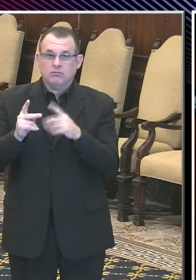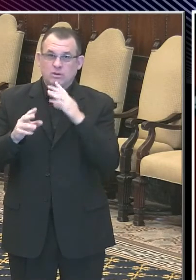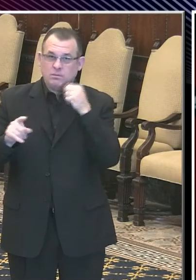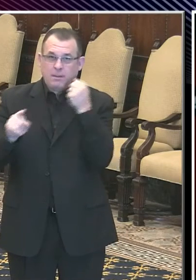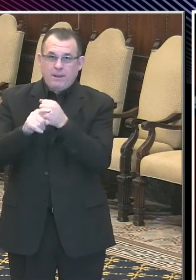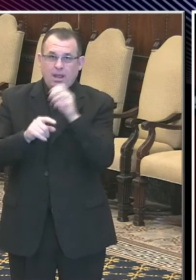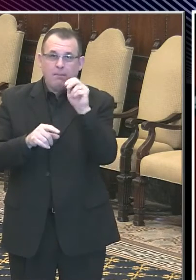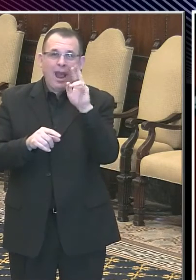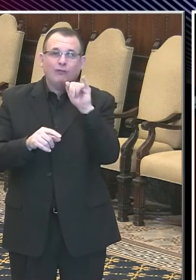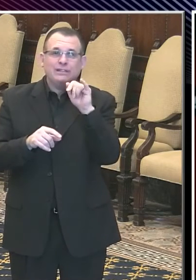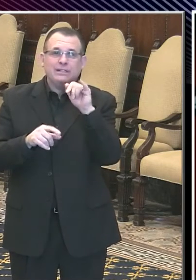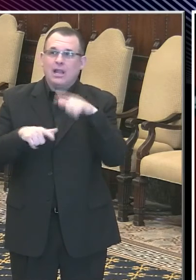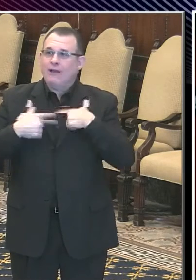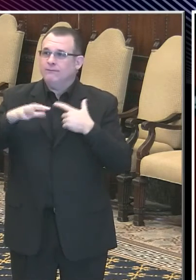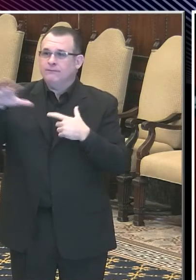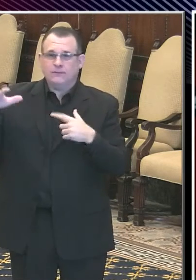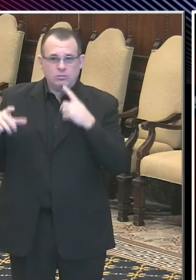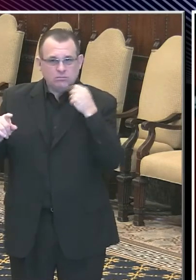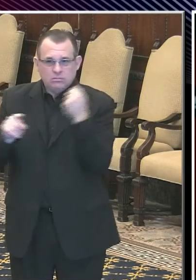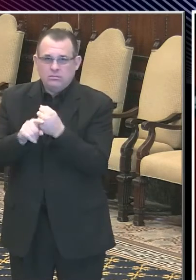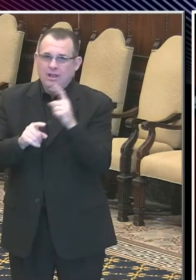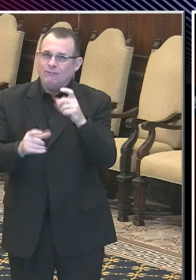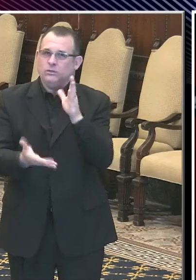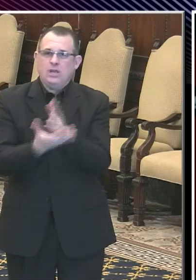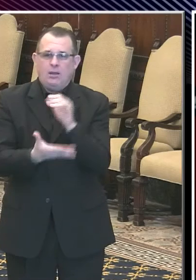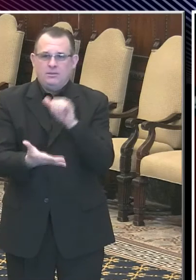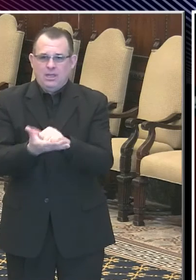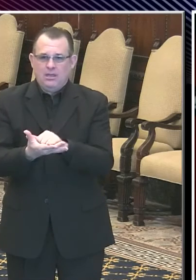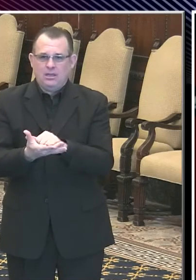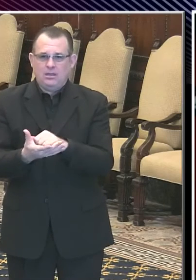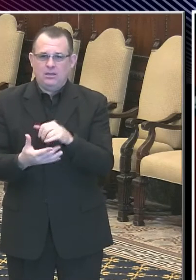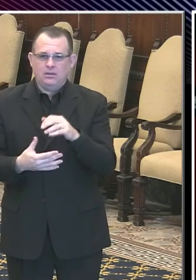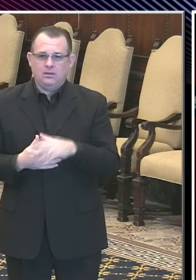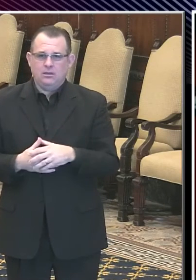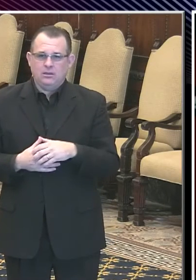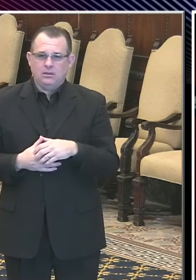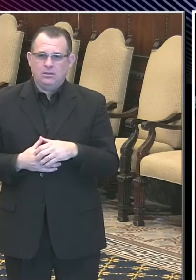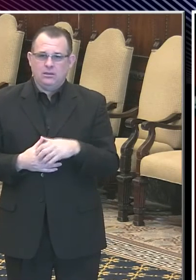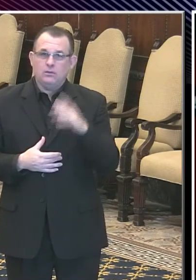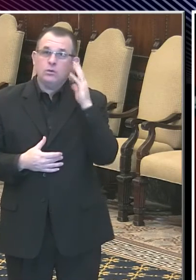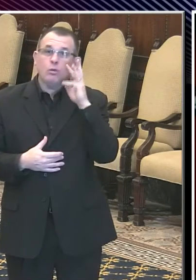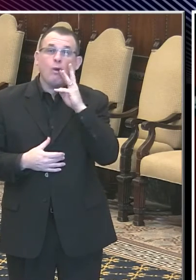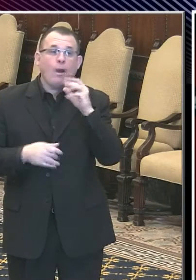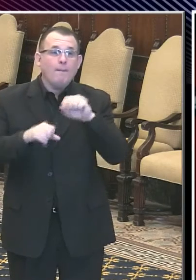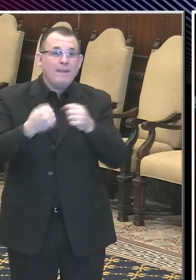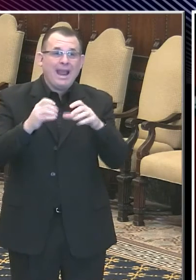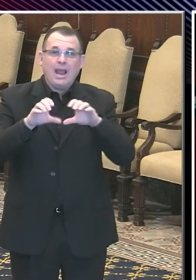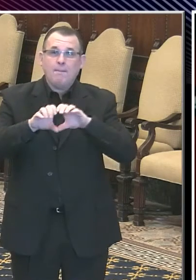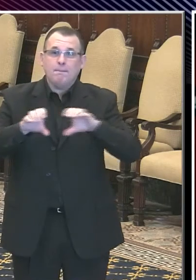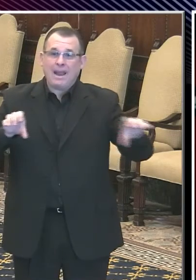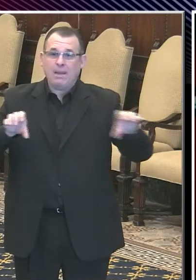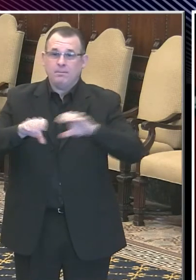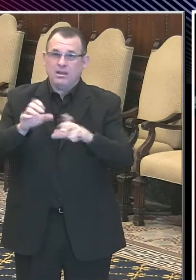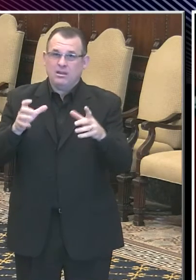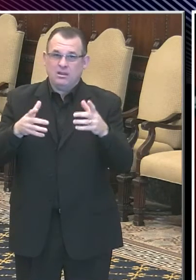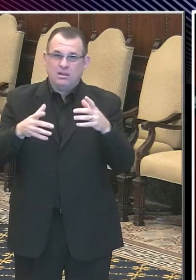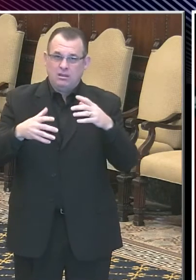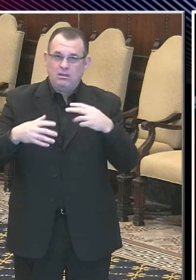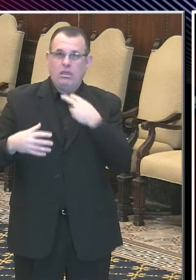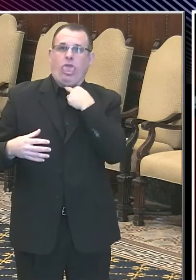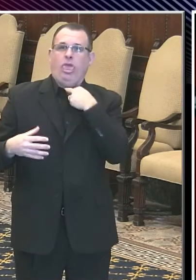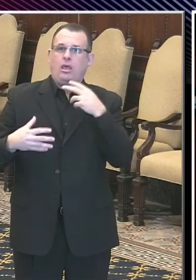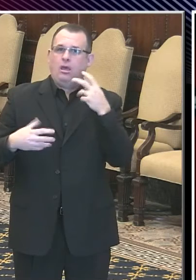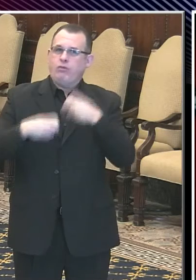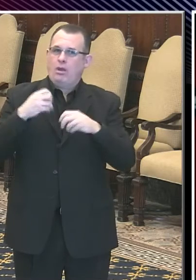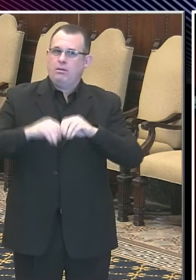create situations for additional water main breaks that we don't want to see because they're so devastating. So we're continuing to communicate with